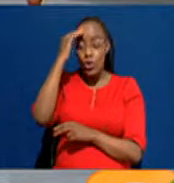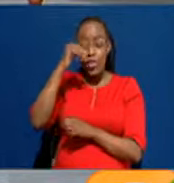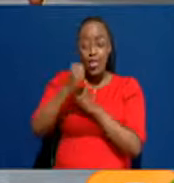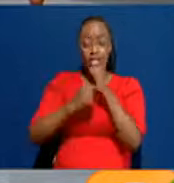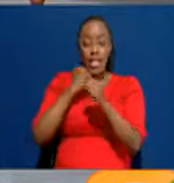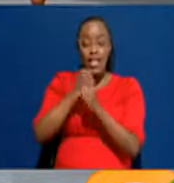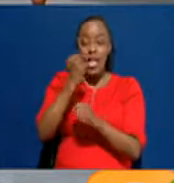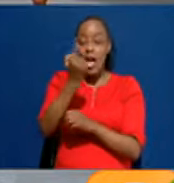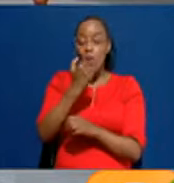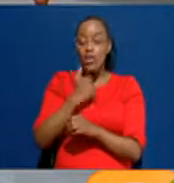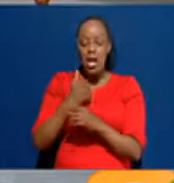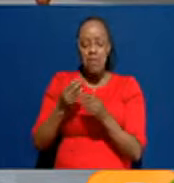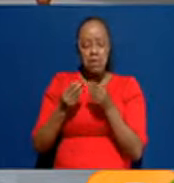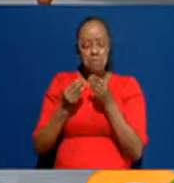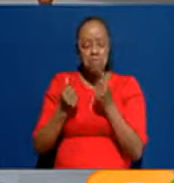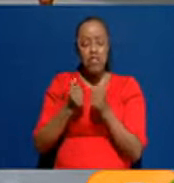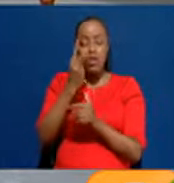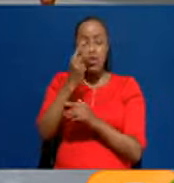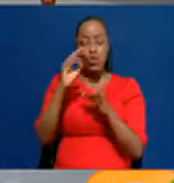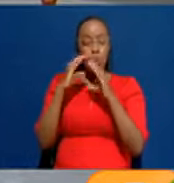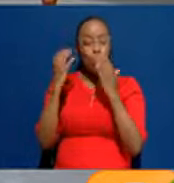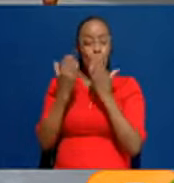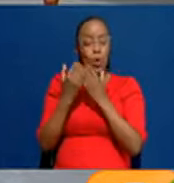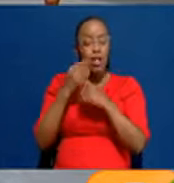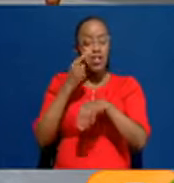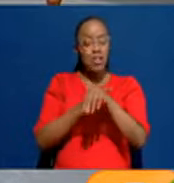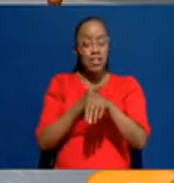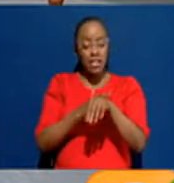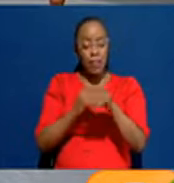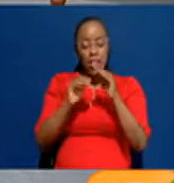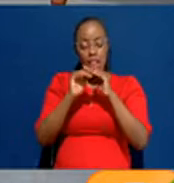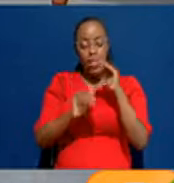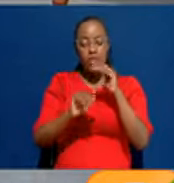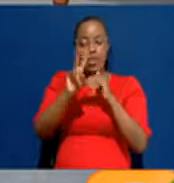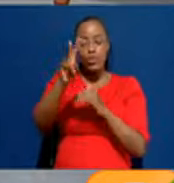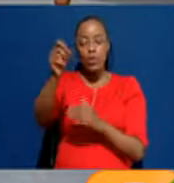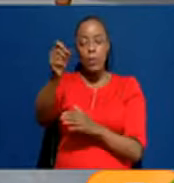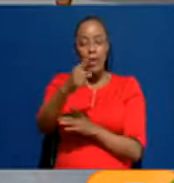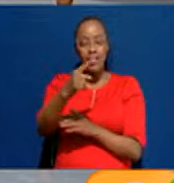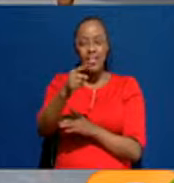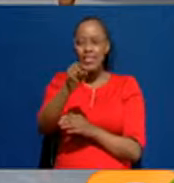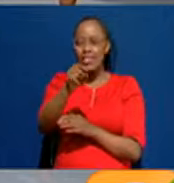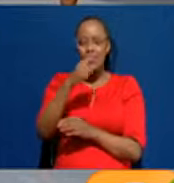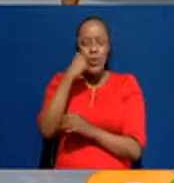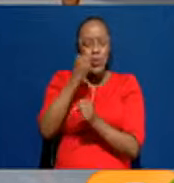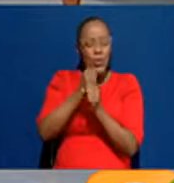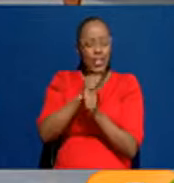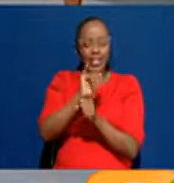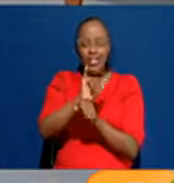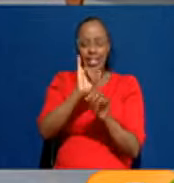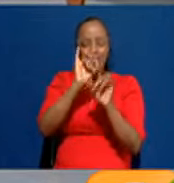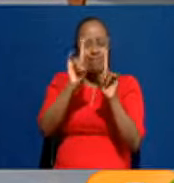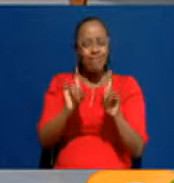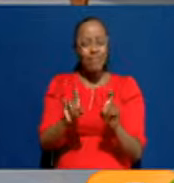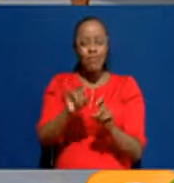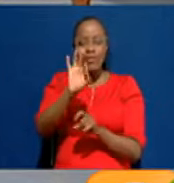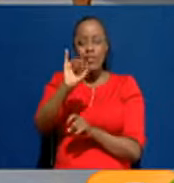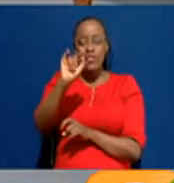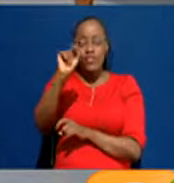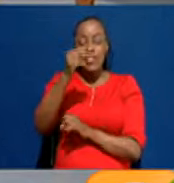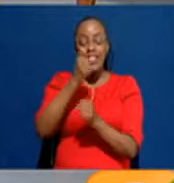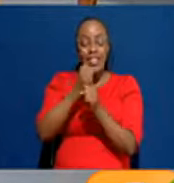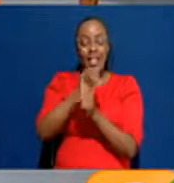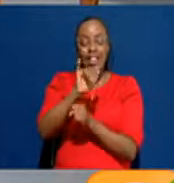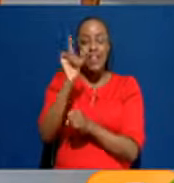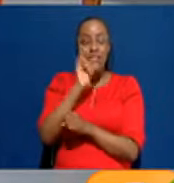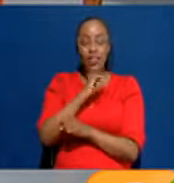she smashed two world records in less than 2 months. Who does that? Faith Kipyegon.